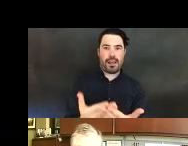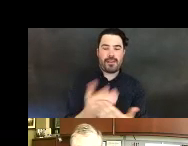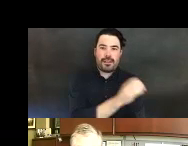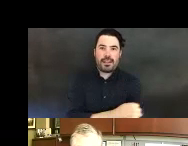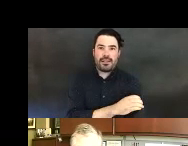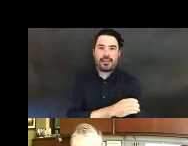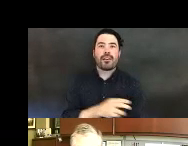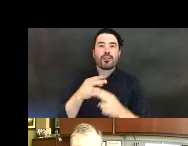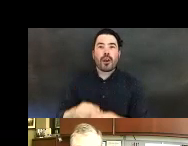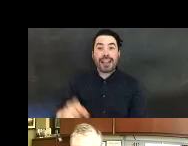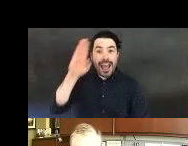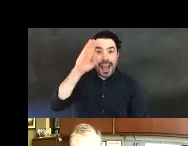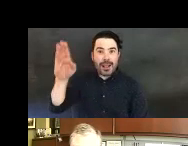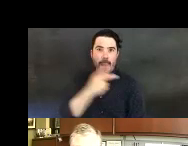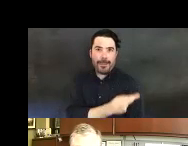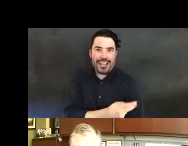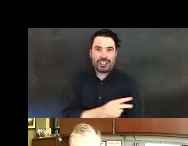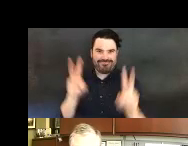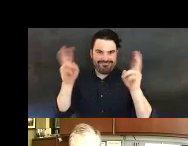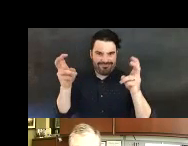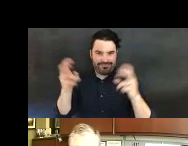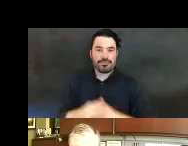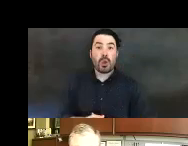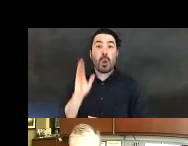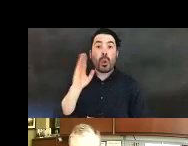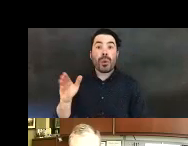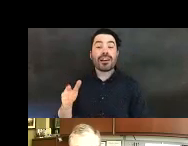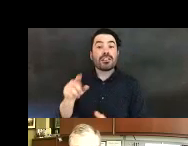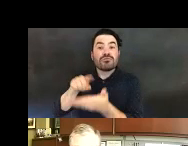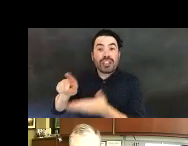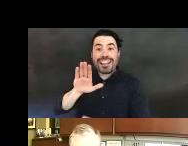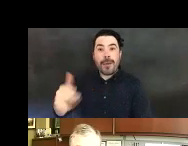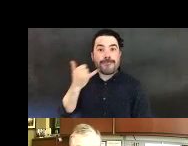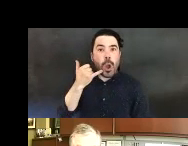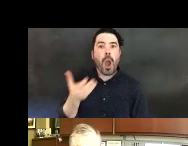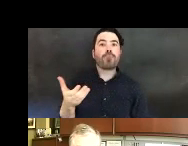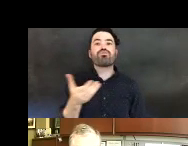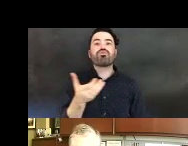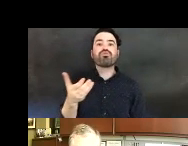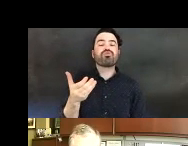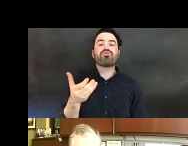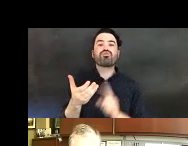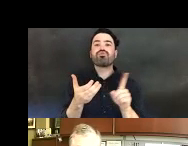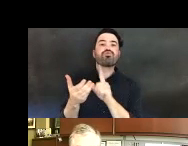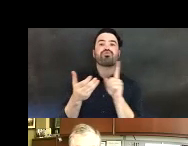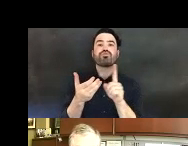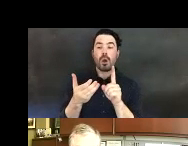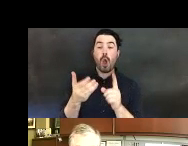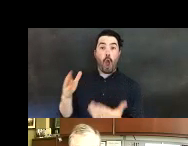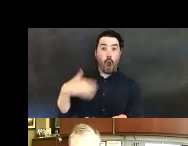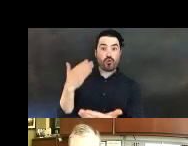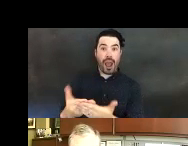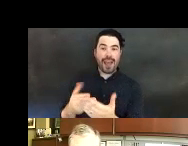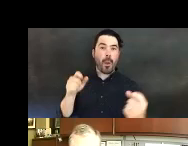Patient, will also use the geolocation on the patient's phone to detect their presence when they arrive, and arrives the patient